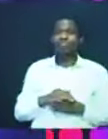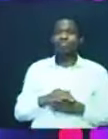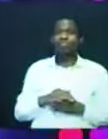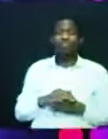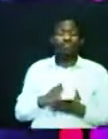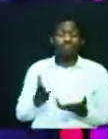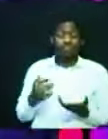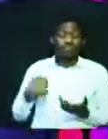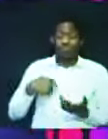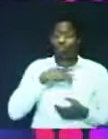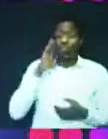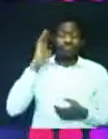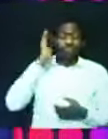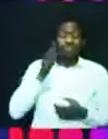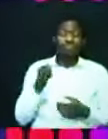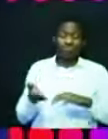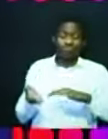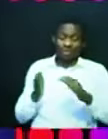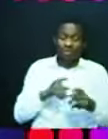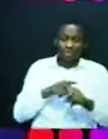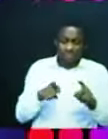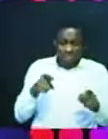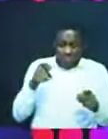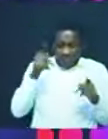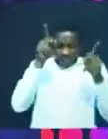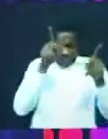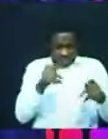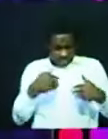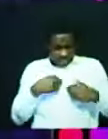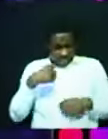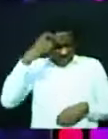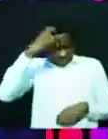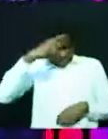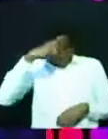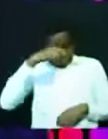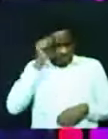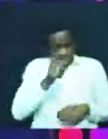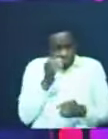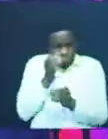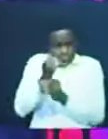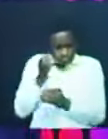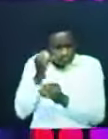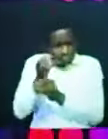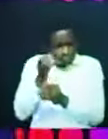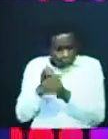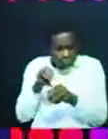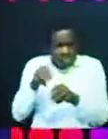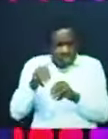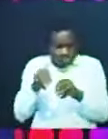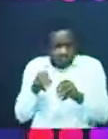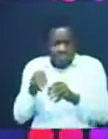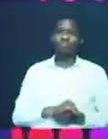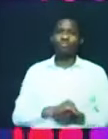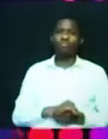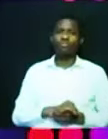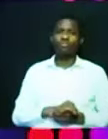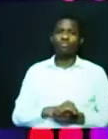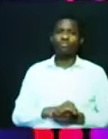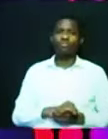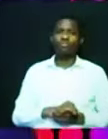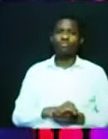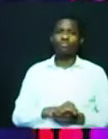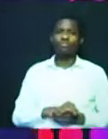being equal, and destruction. Any Osayans, Obit Megani, a free hunk can manage it. God